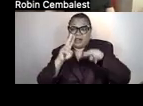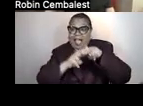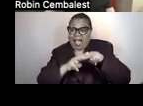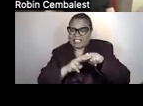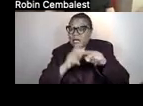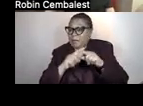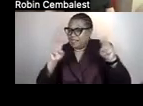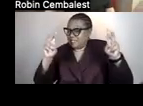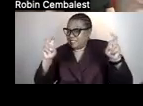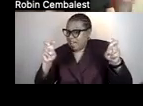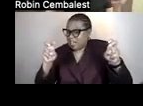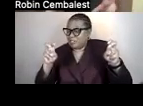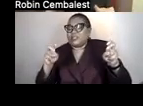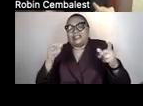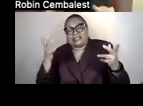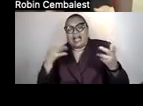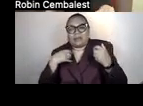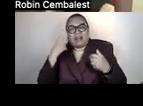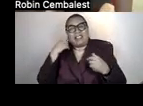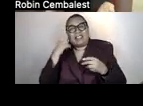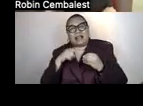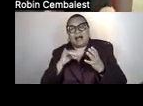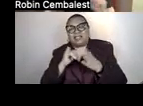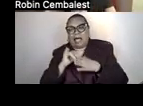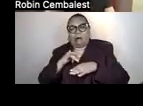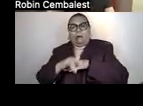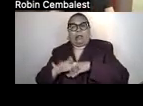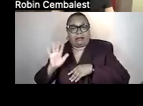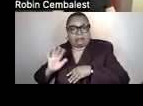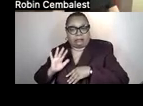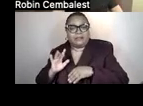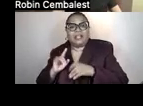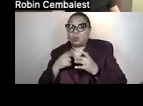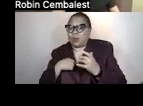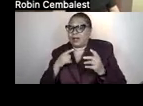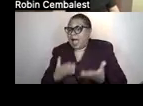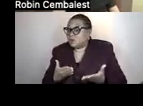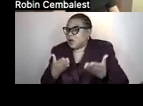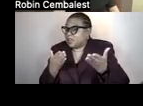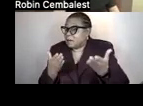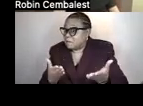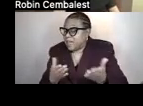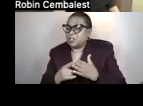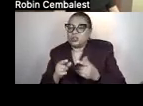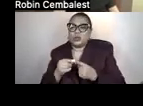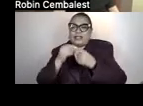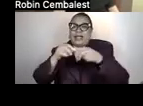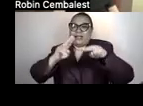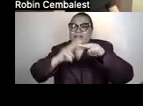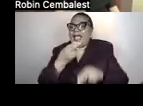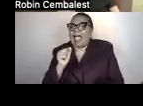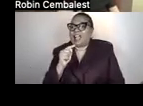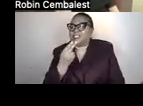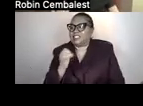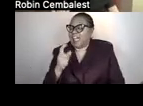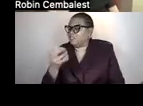be the title, you kind of want to think about that early on. So what I'm recommending is a unique hashtag. If